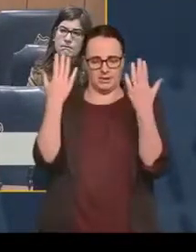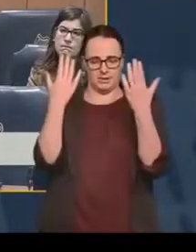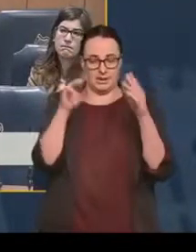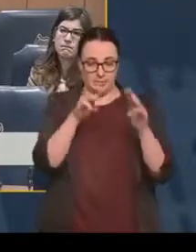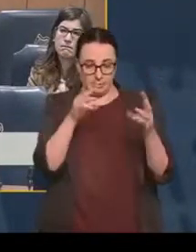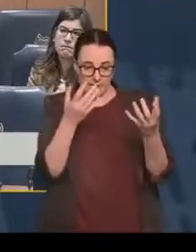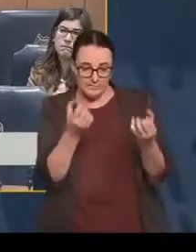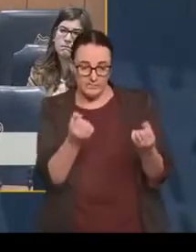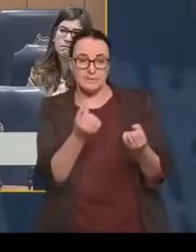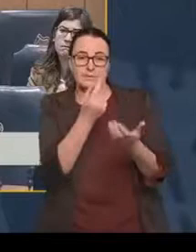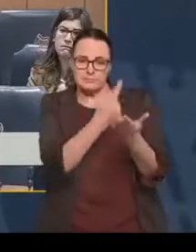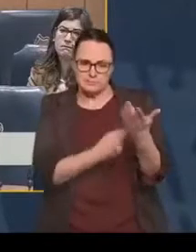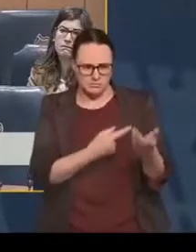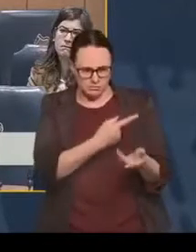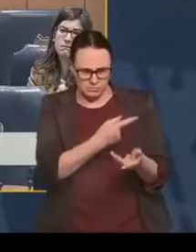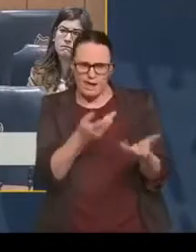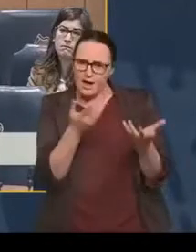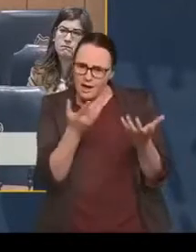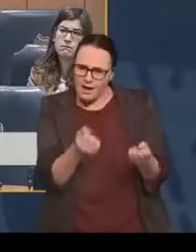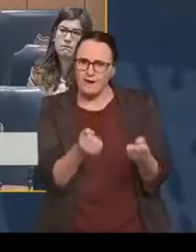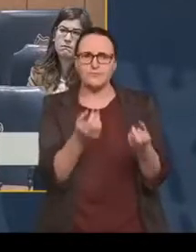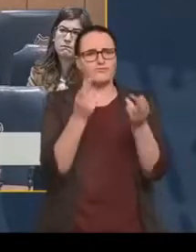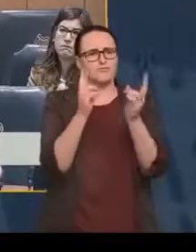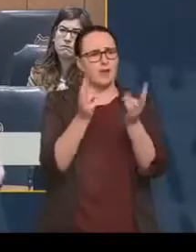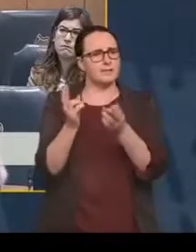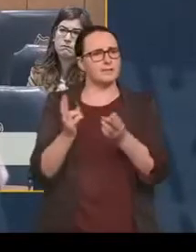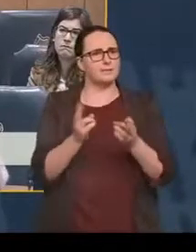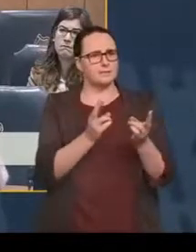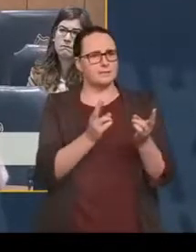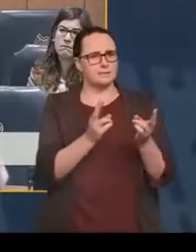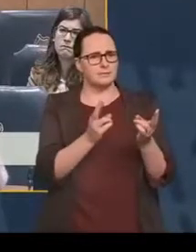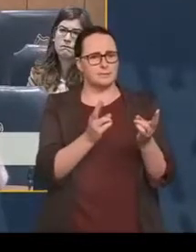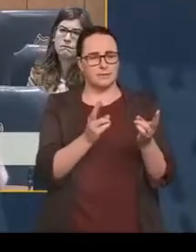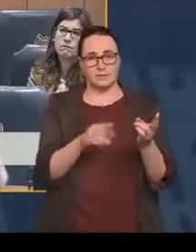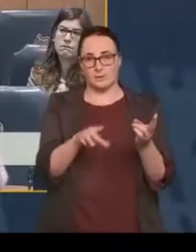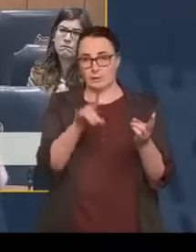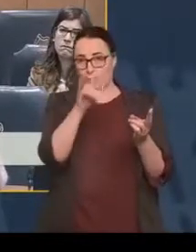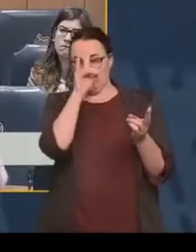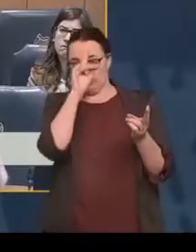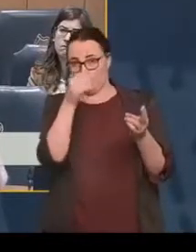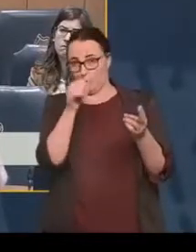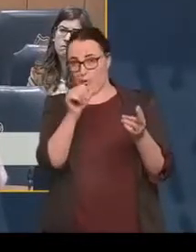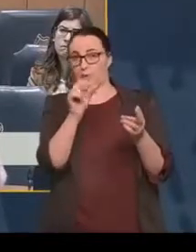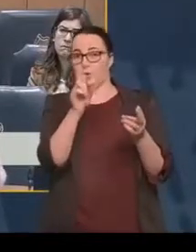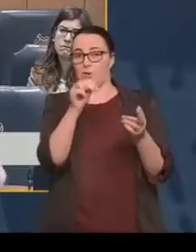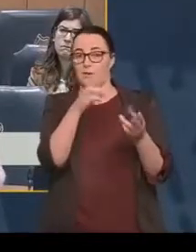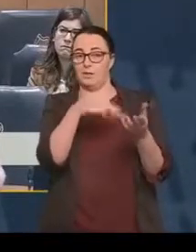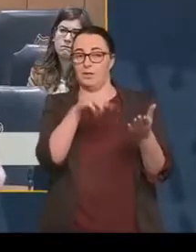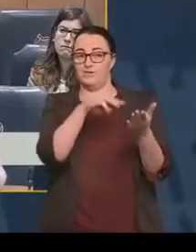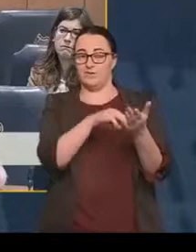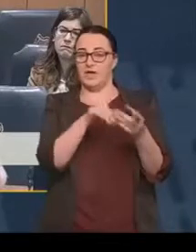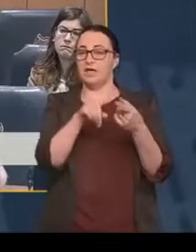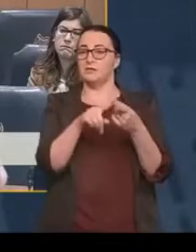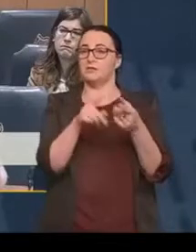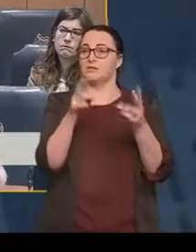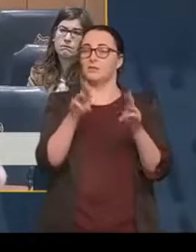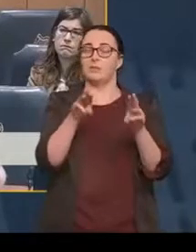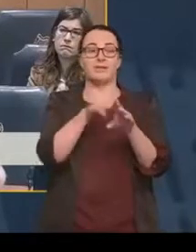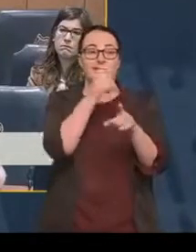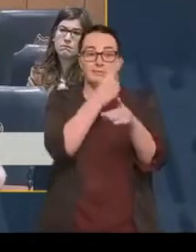disabilities have rights, and we're going to have hopefully the UN Convention and the rights of people with